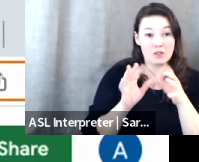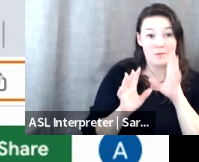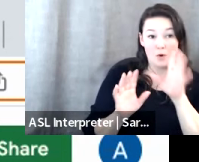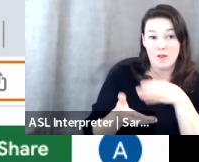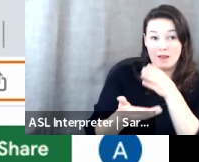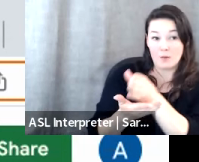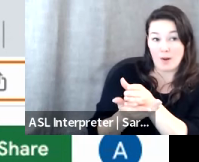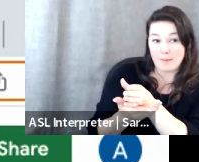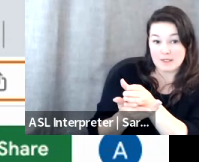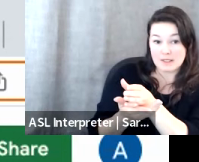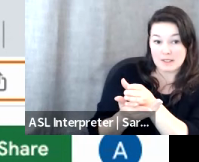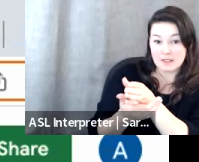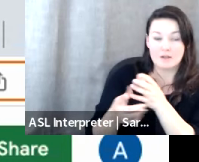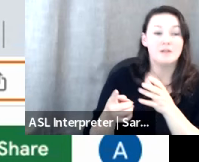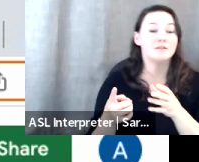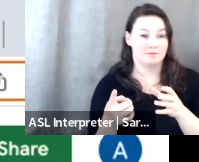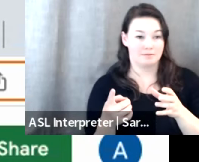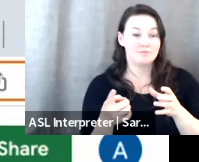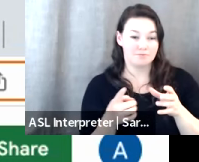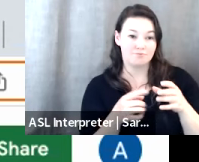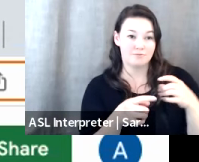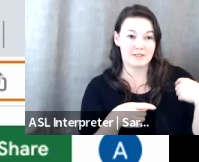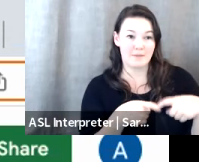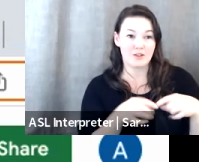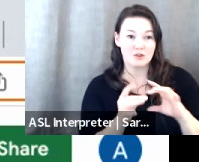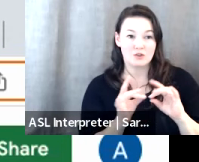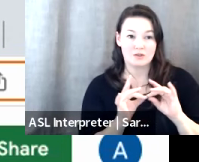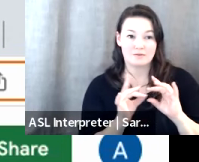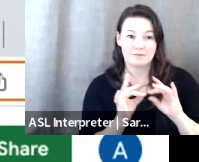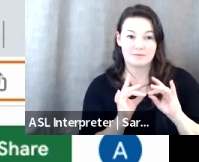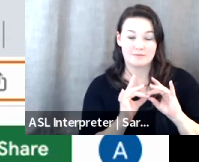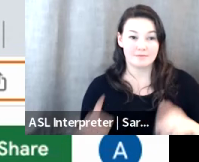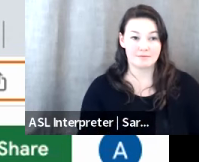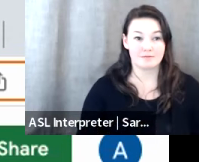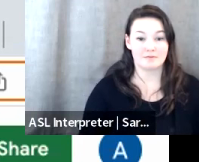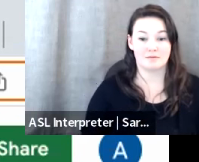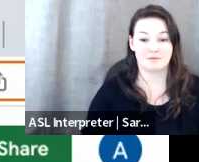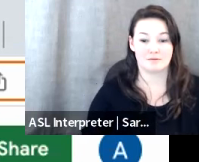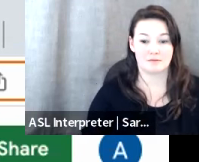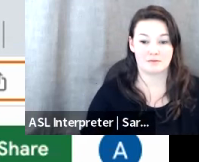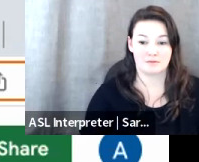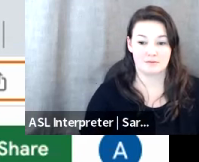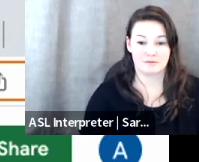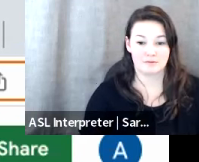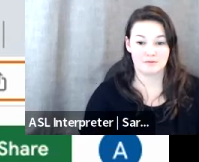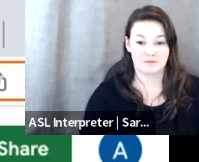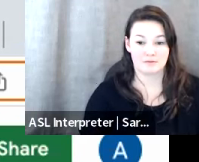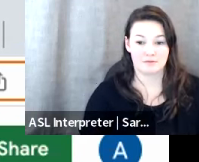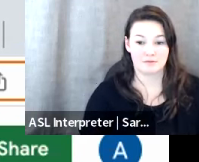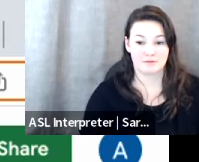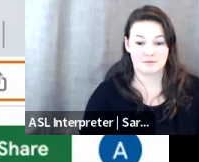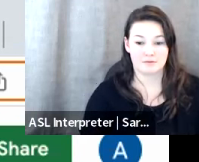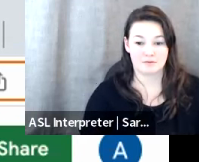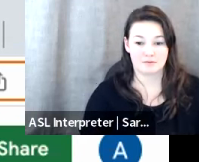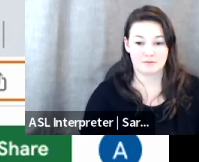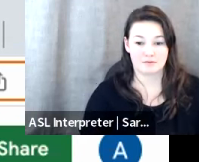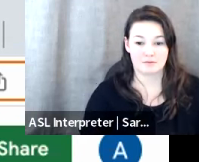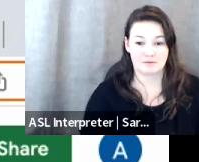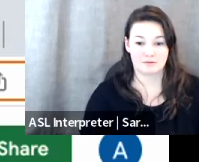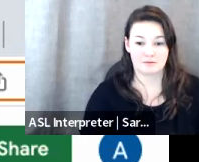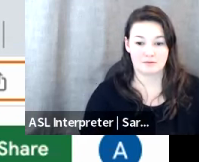I apologize. Entonces ya pueden ver así lo que son las ideas que se han planteado y lo que son